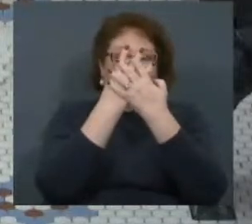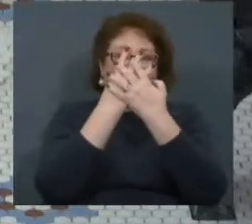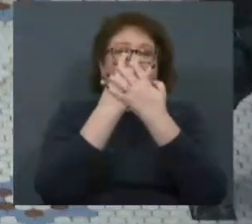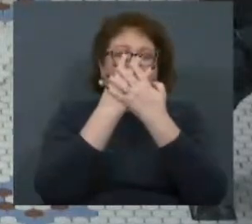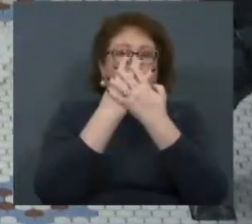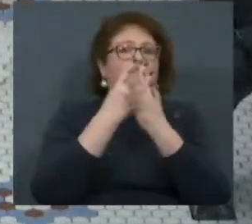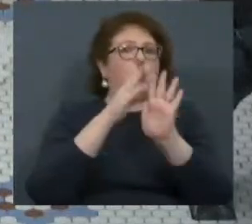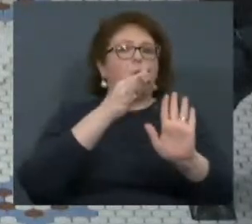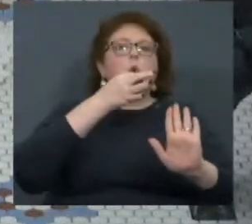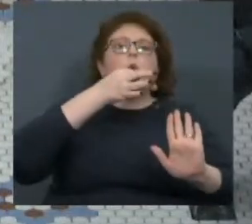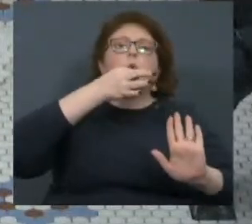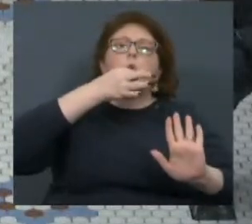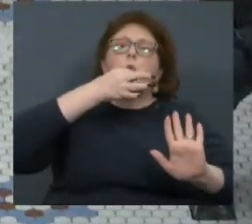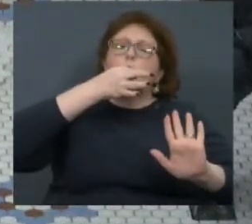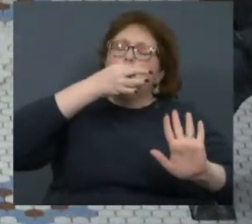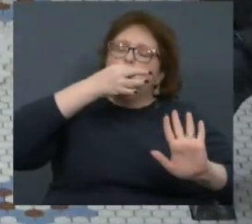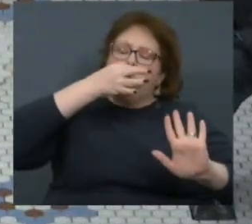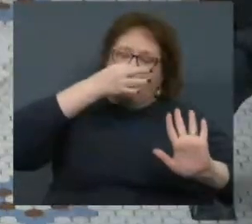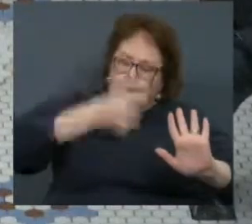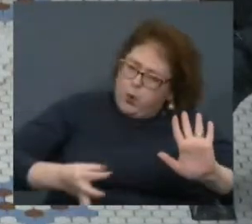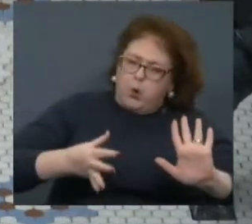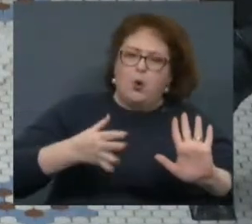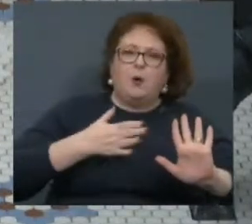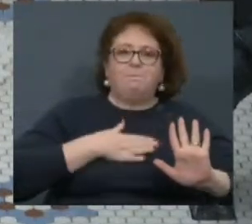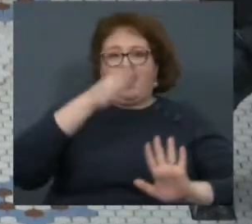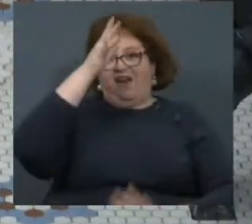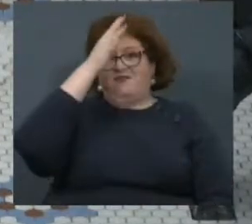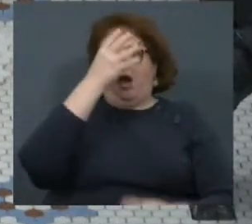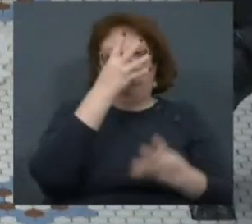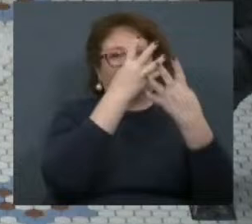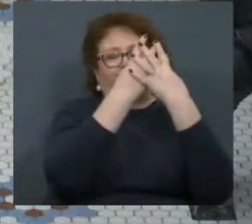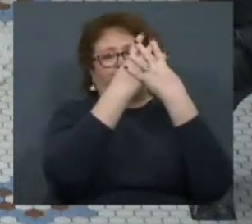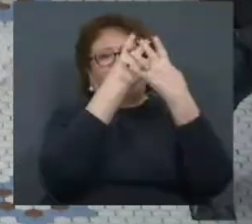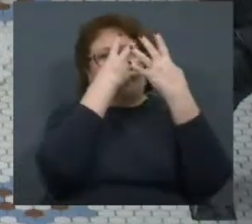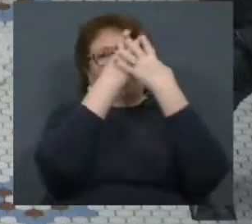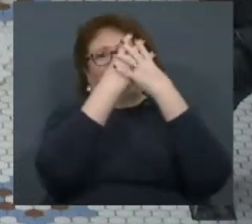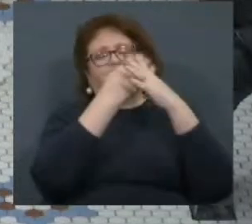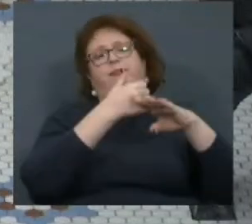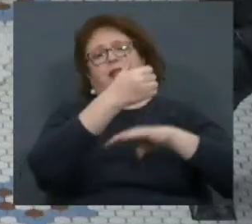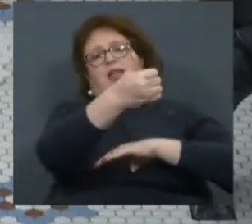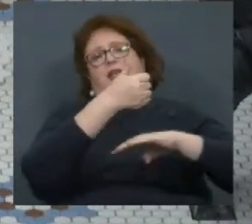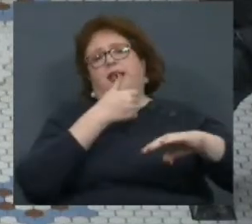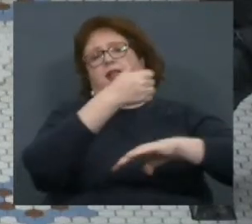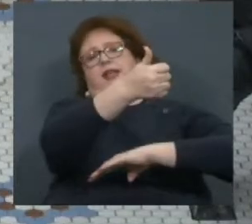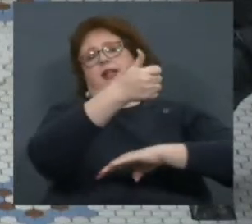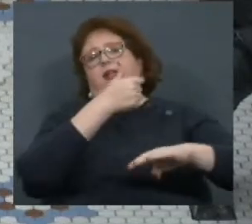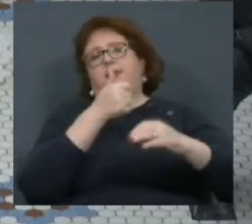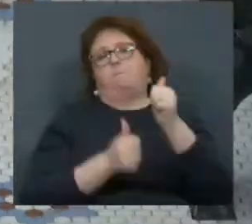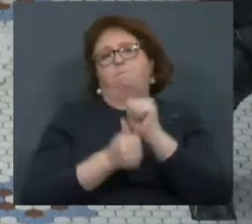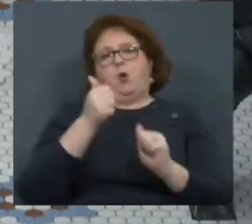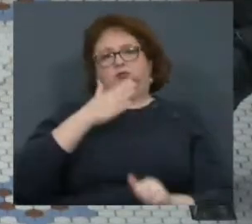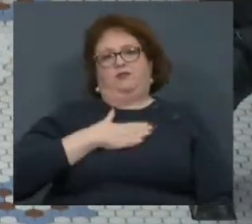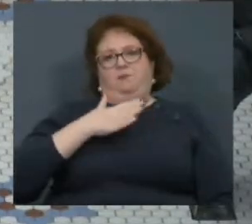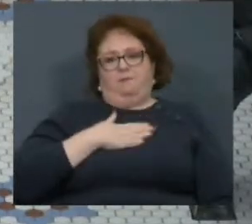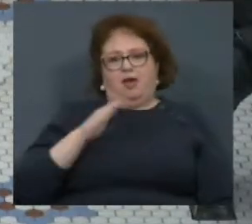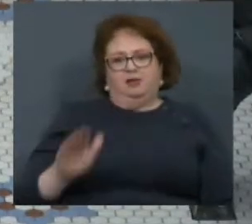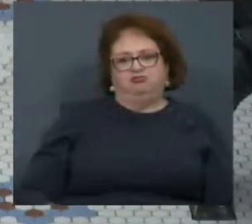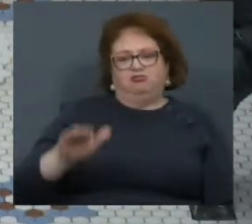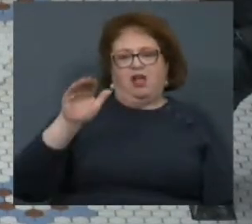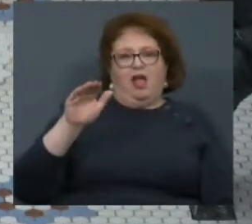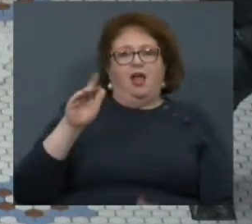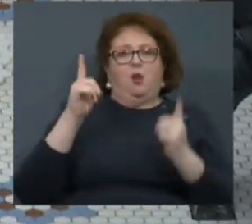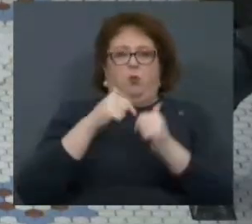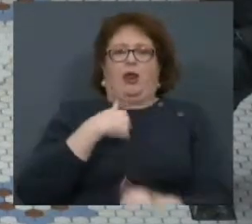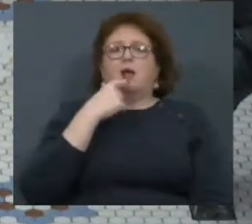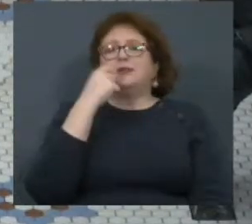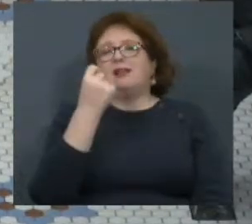My father was institutionalized. He was in and out of prison for most of my childhood. He actually, I got a phone call when I